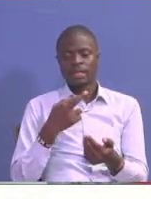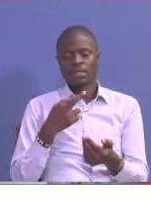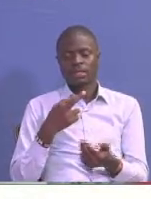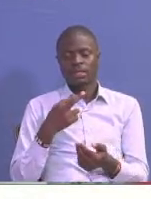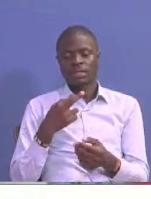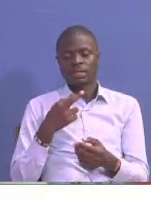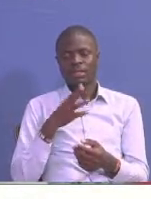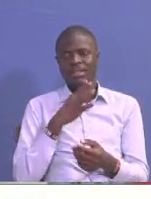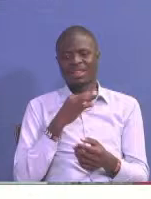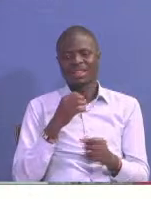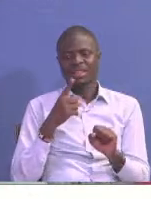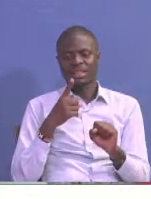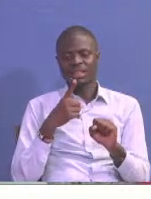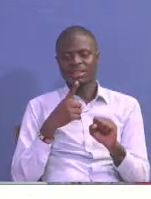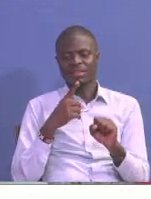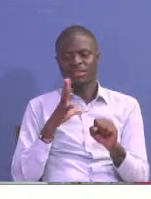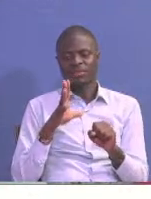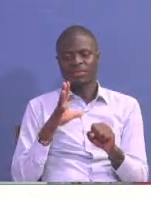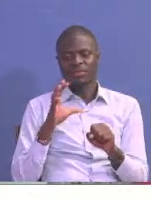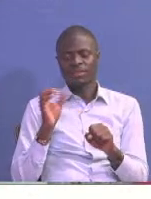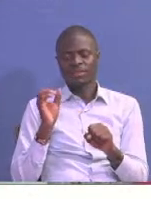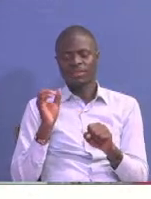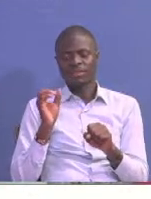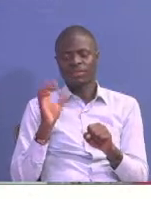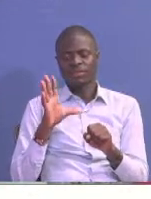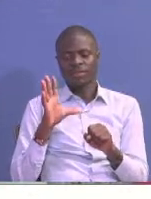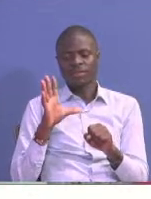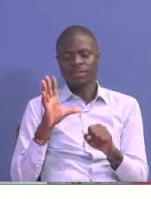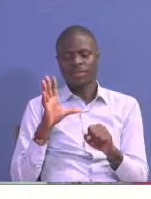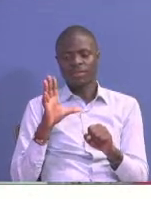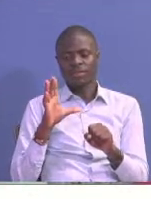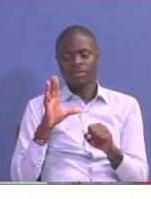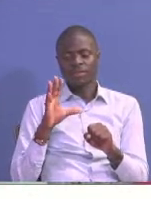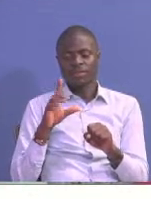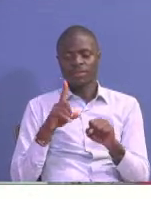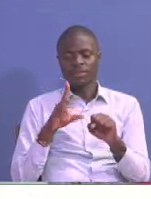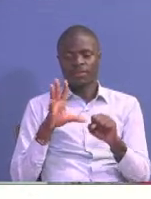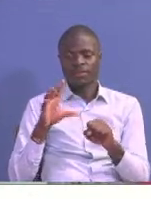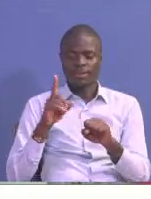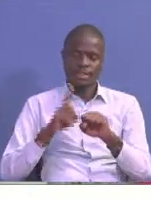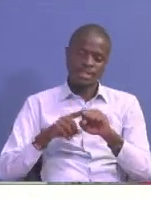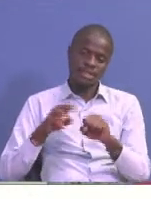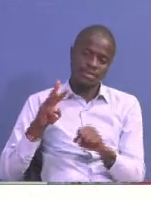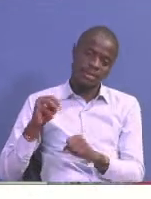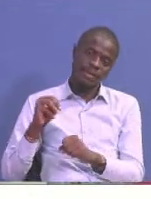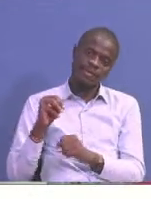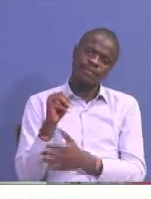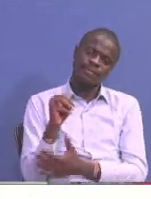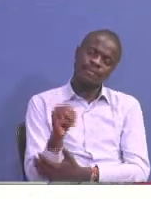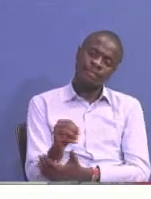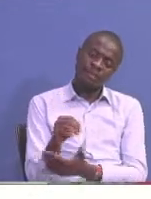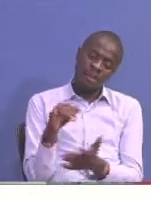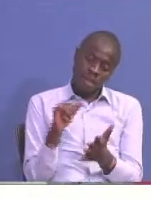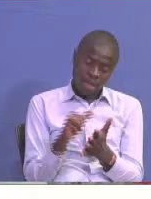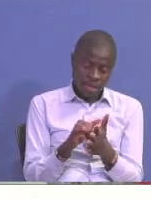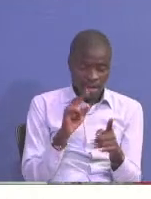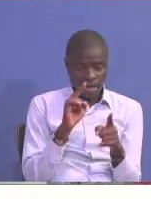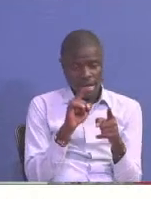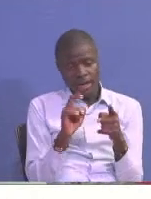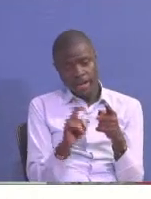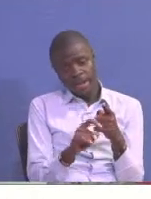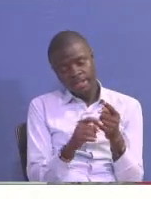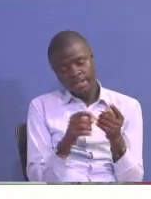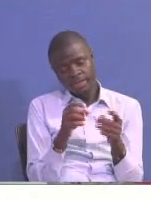almost 60. We are 56, something like that. So that ratio may